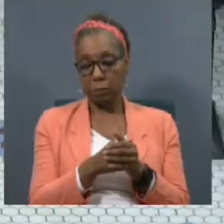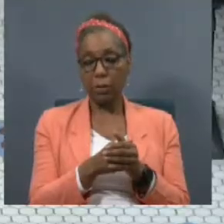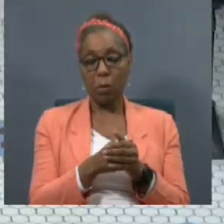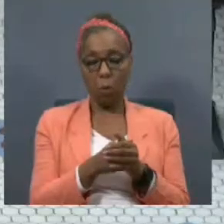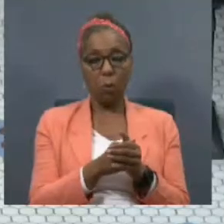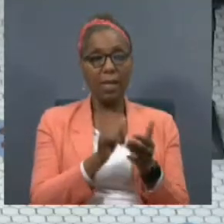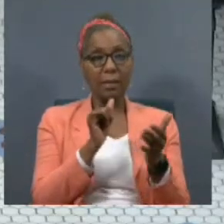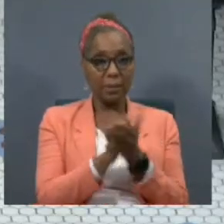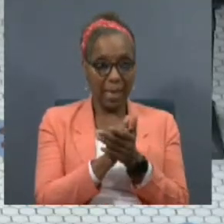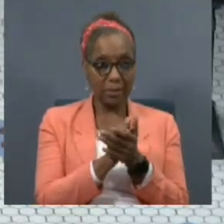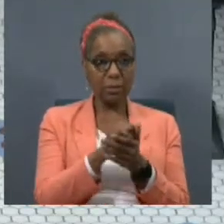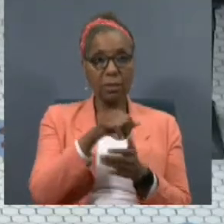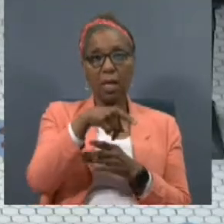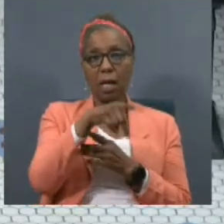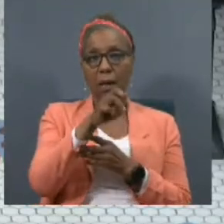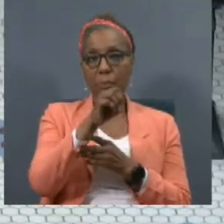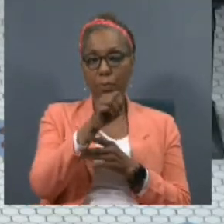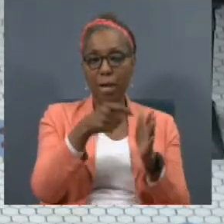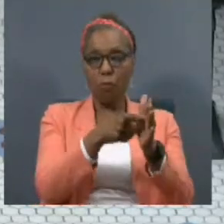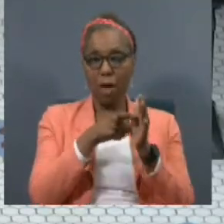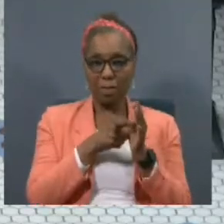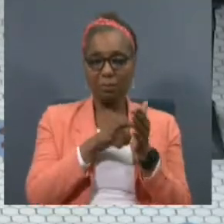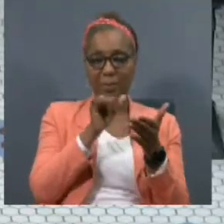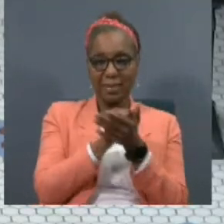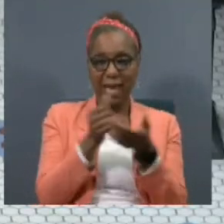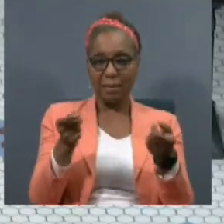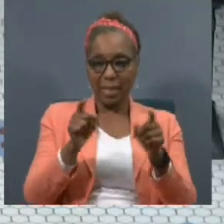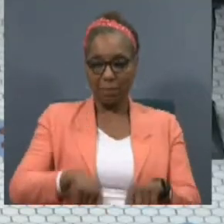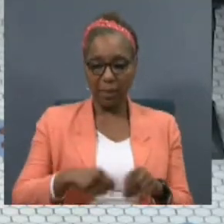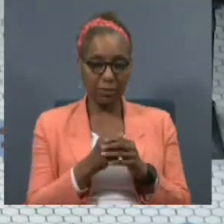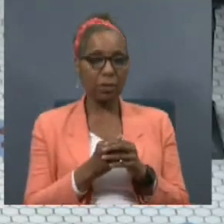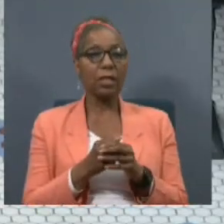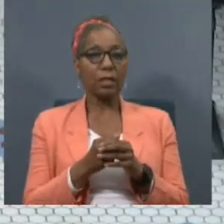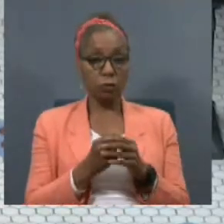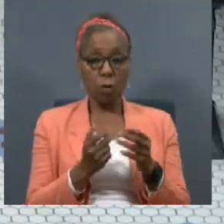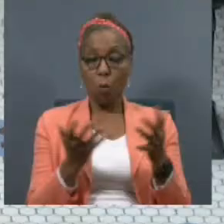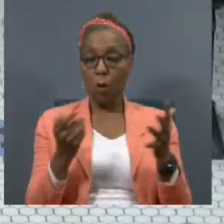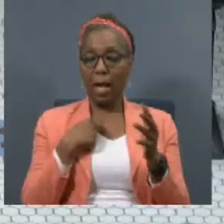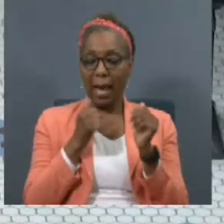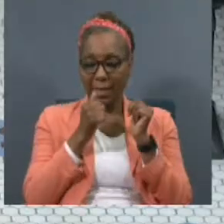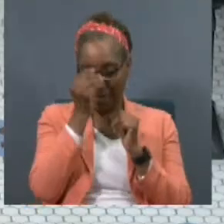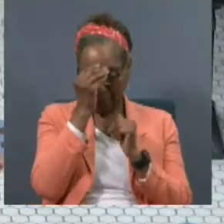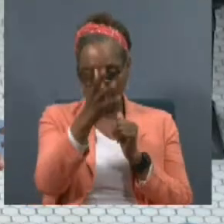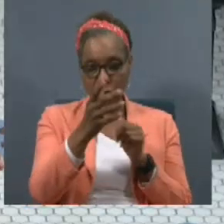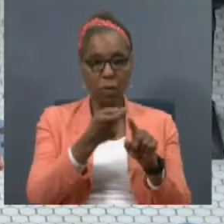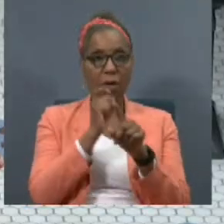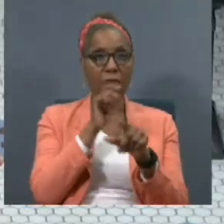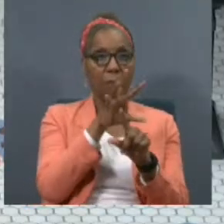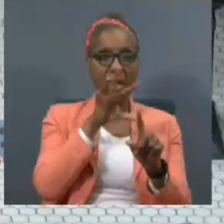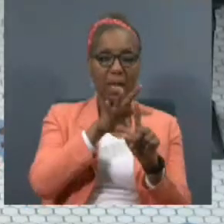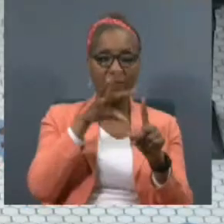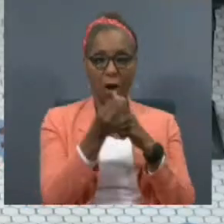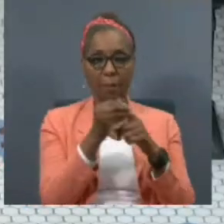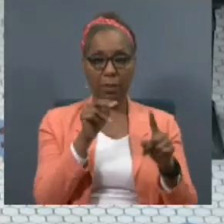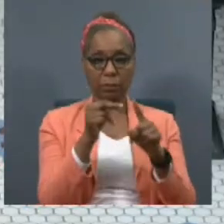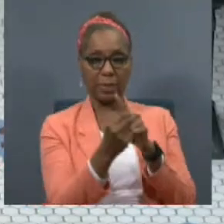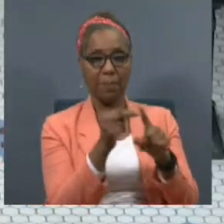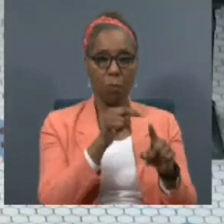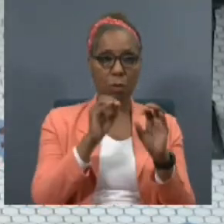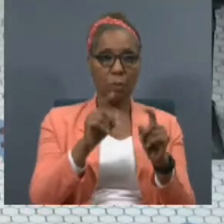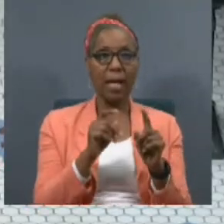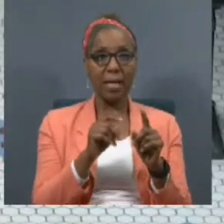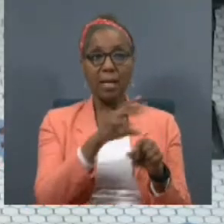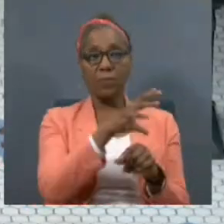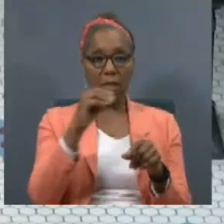this is a prerequisite to that taking place. So, what I can tell you from an environmental standpoint is